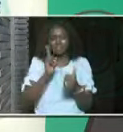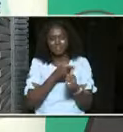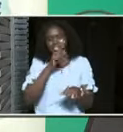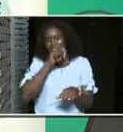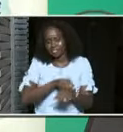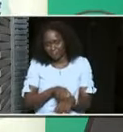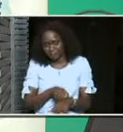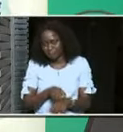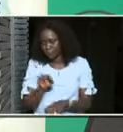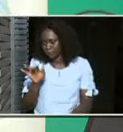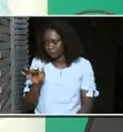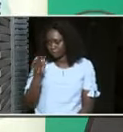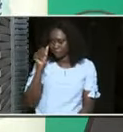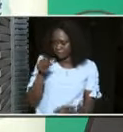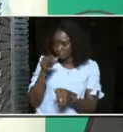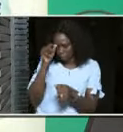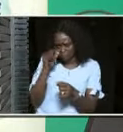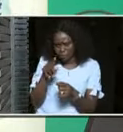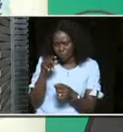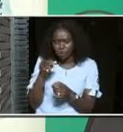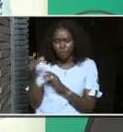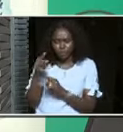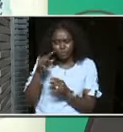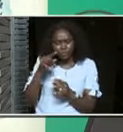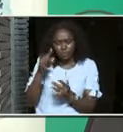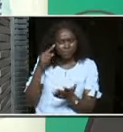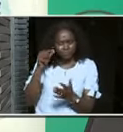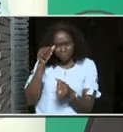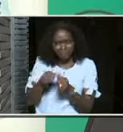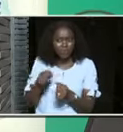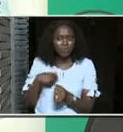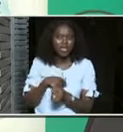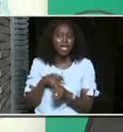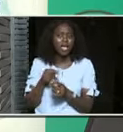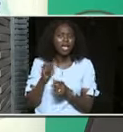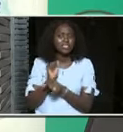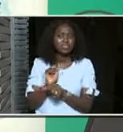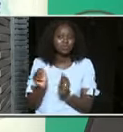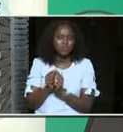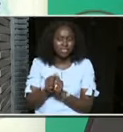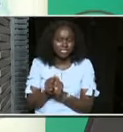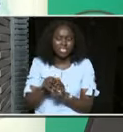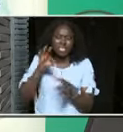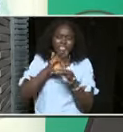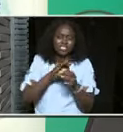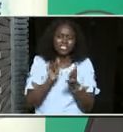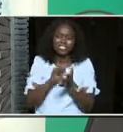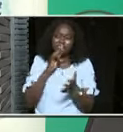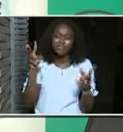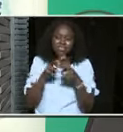an electorate that is fairly young. A lot of them spread across Nigeria, and some would